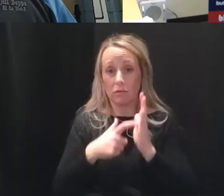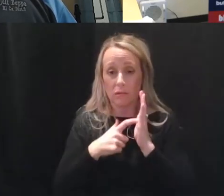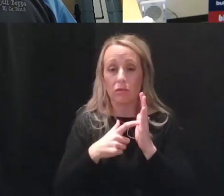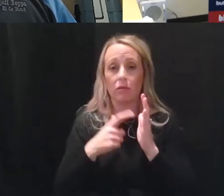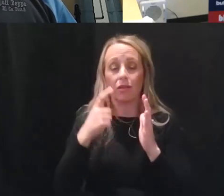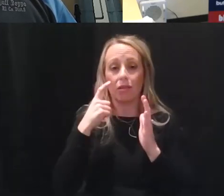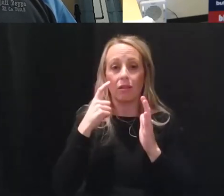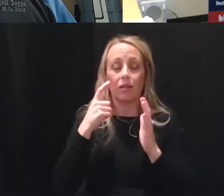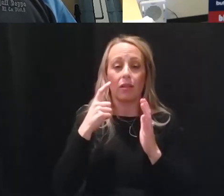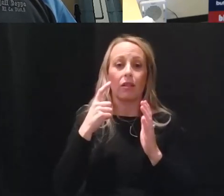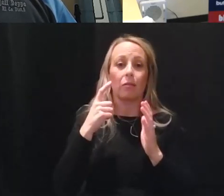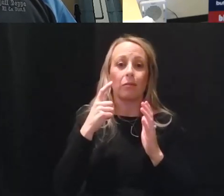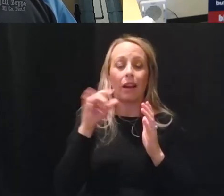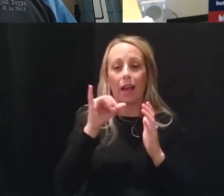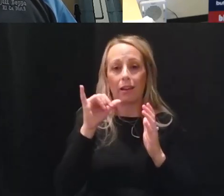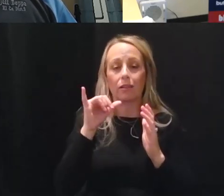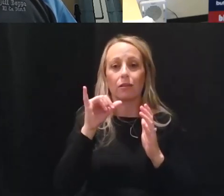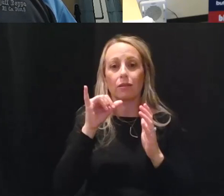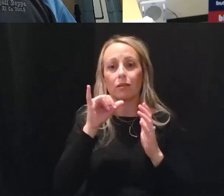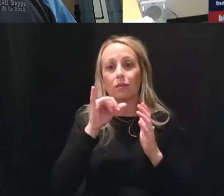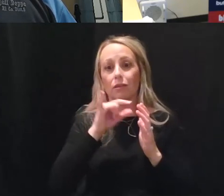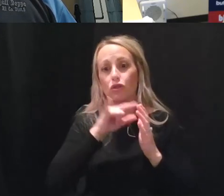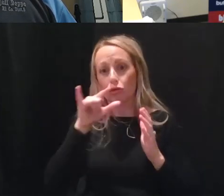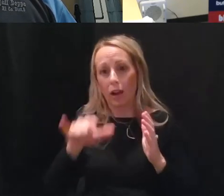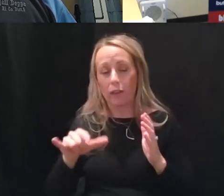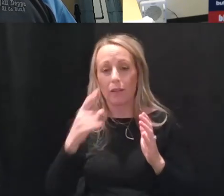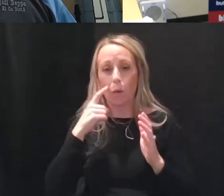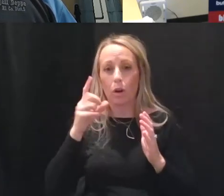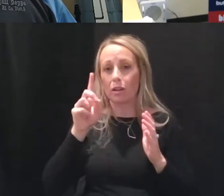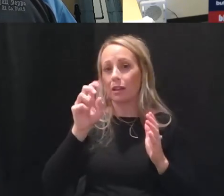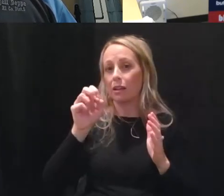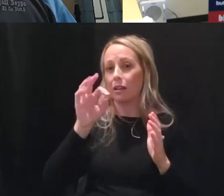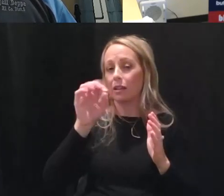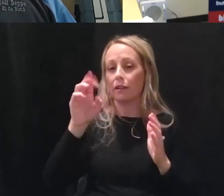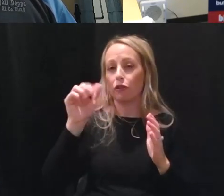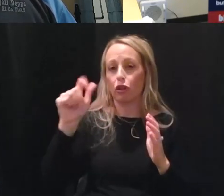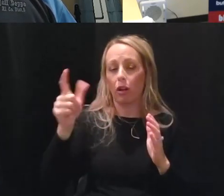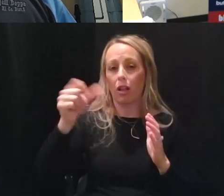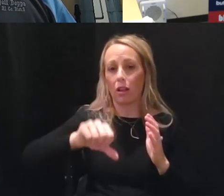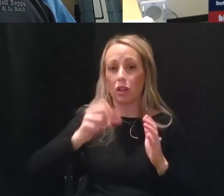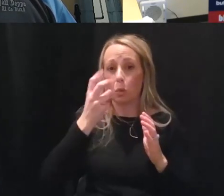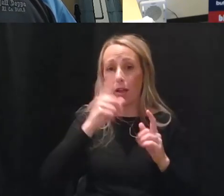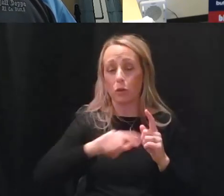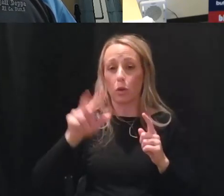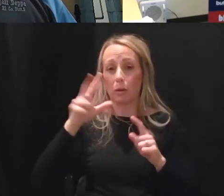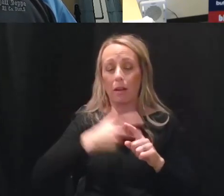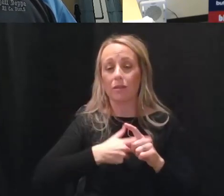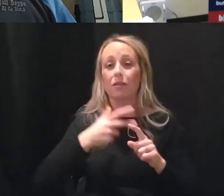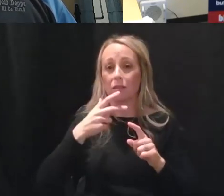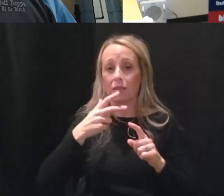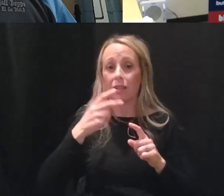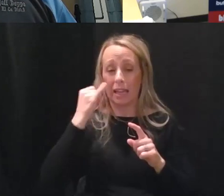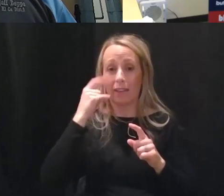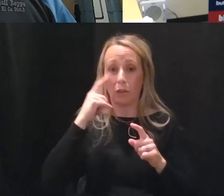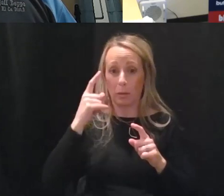to malaria area and other reasons for deferral. They went from 12 to 3 months. So if you have been deferred in the past, you want to make sure that you